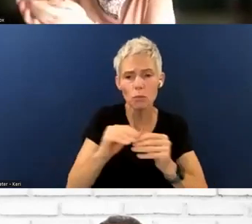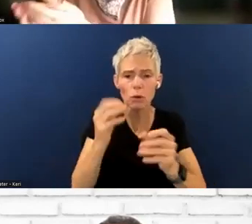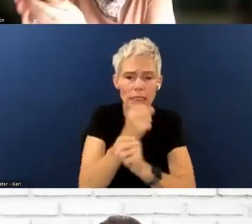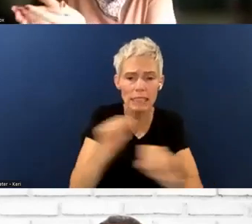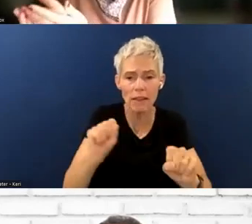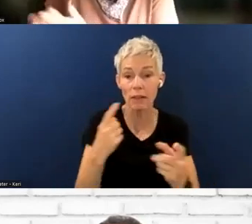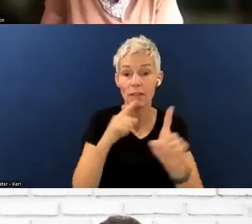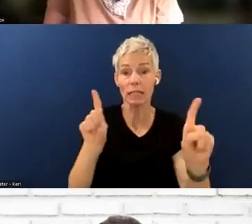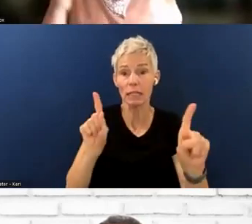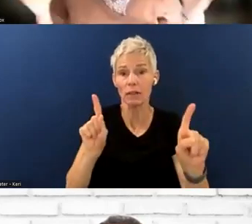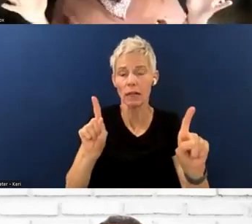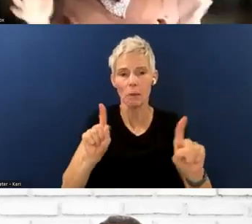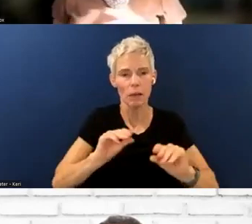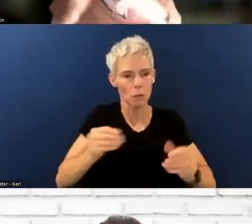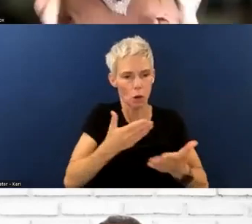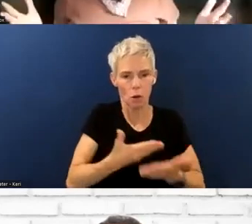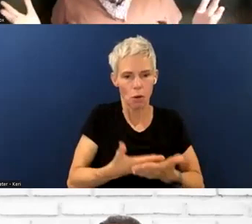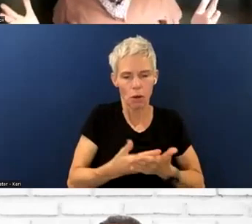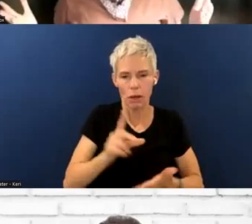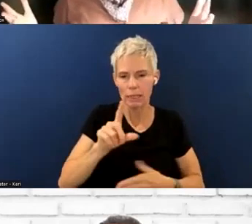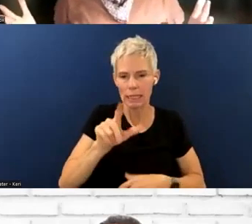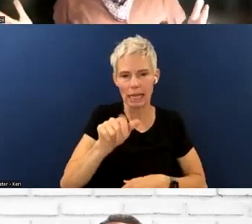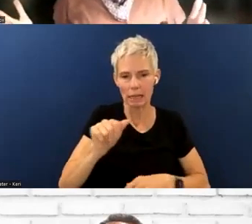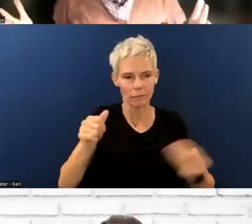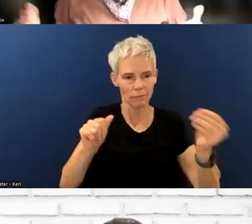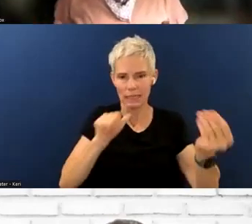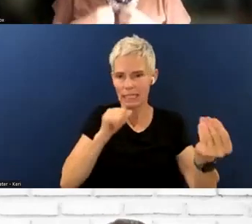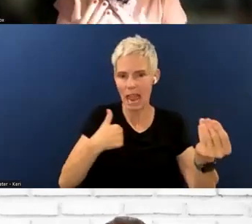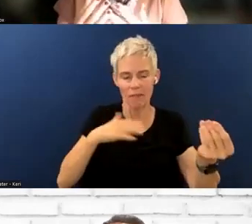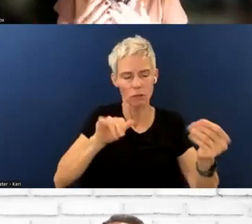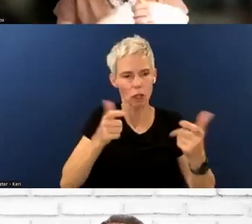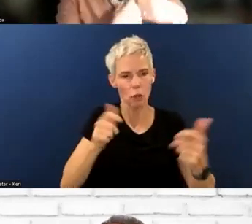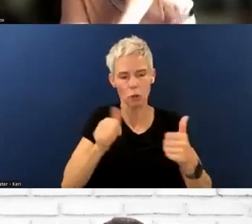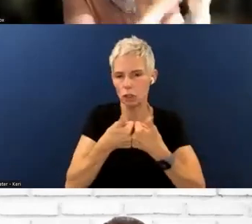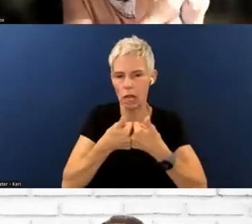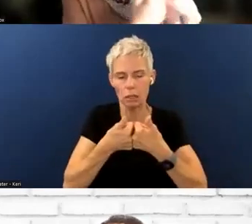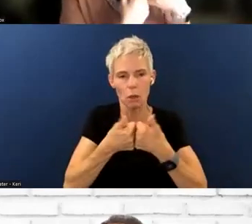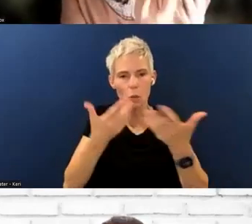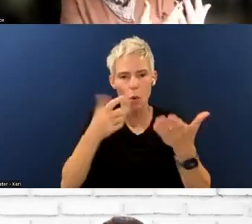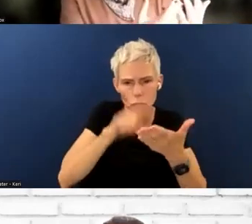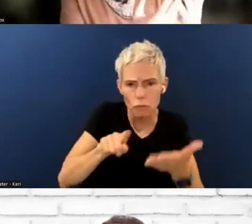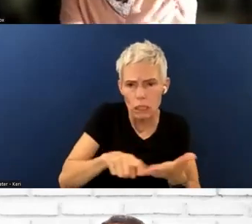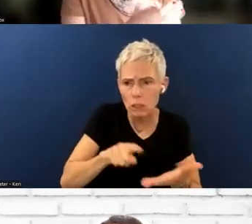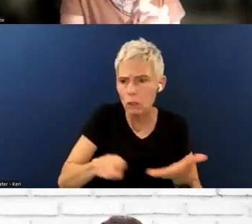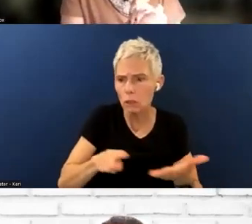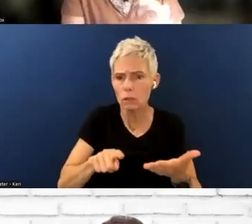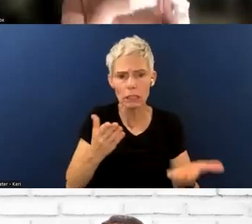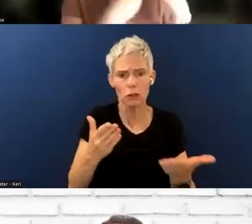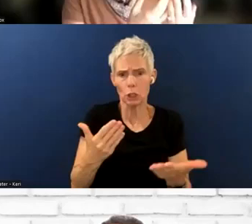even though we didn't have the data in hand. So that was probably the biggest challenge, is just that, we're trying to do this research. The service is brand